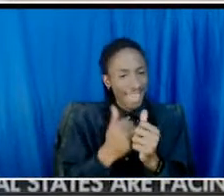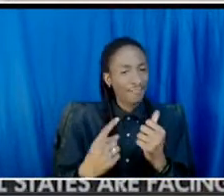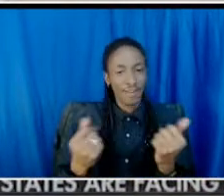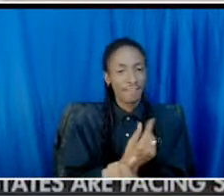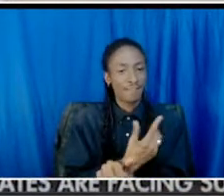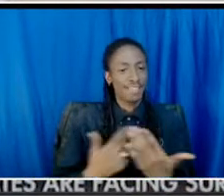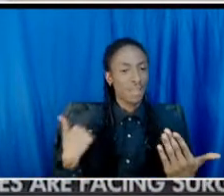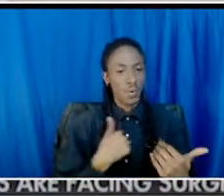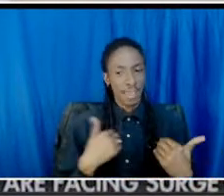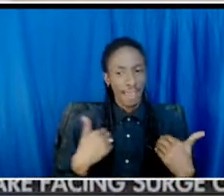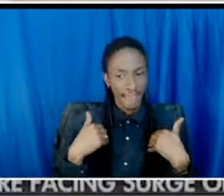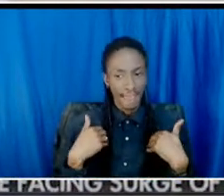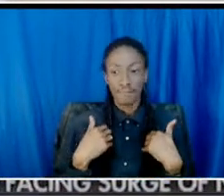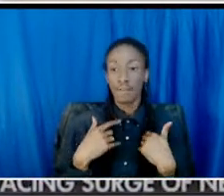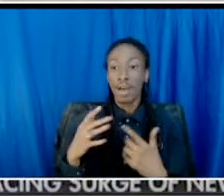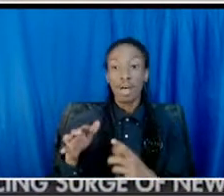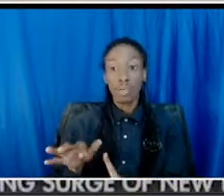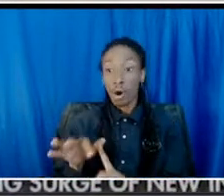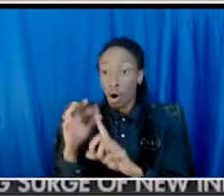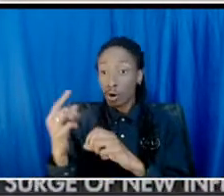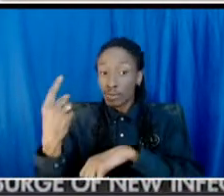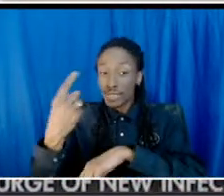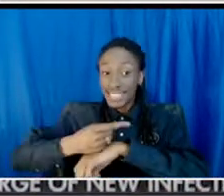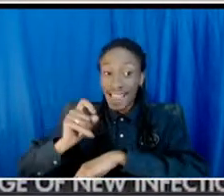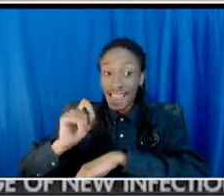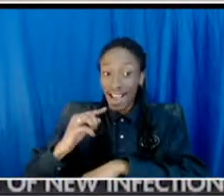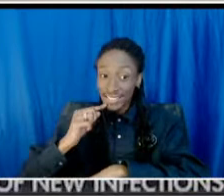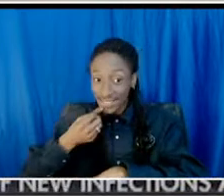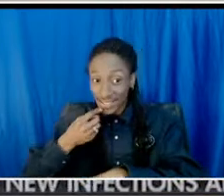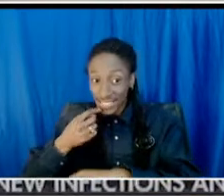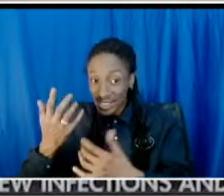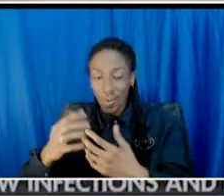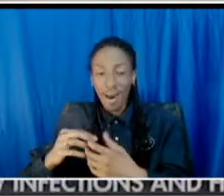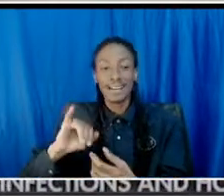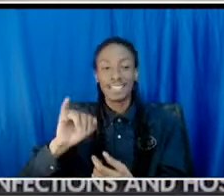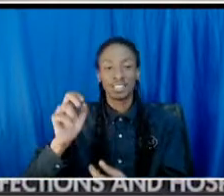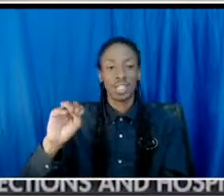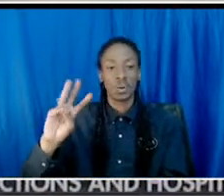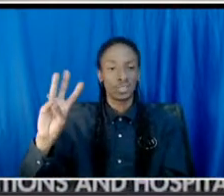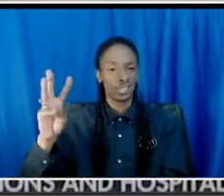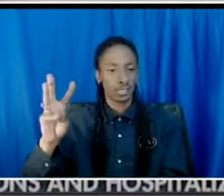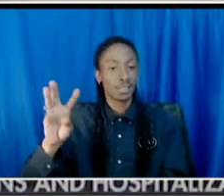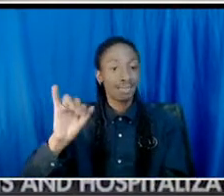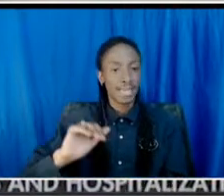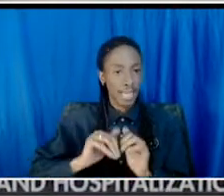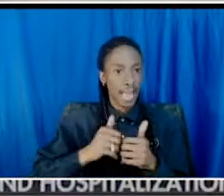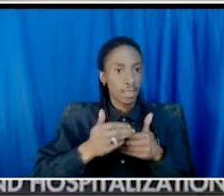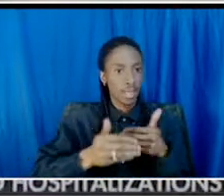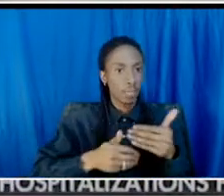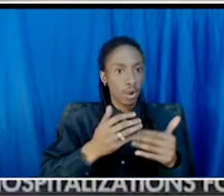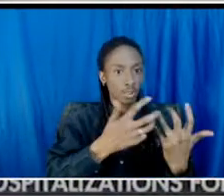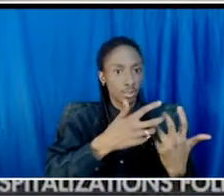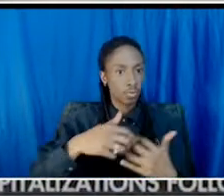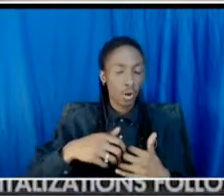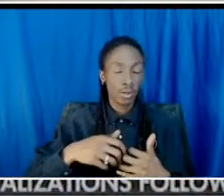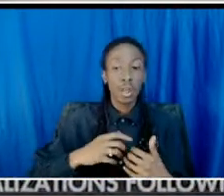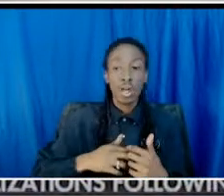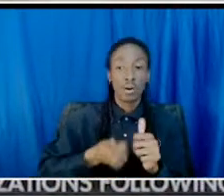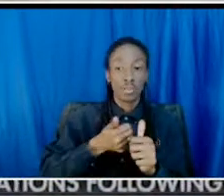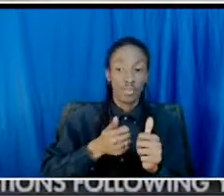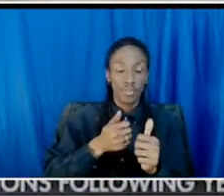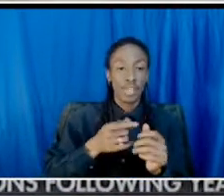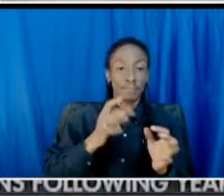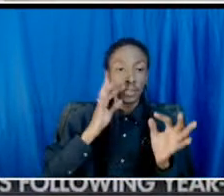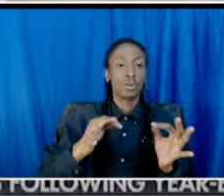ultimate date of significance is January 6th. This is how the process works. The ultimate arbiter here, the ultimate check